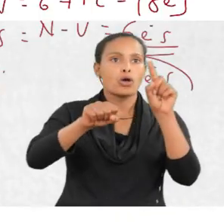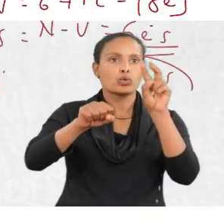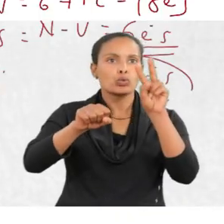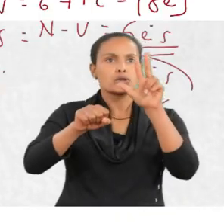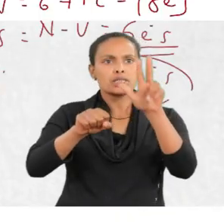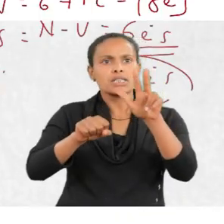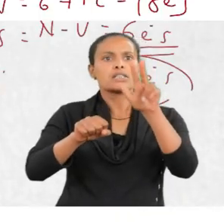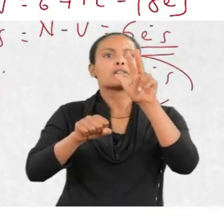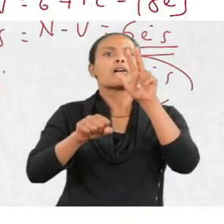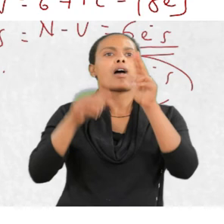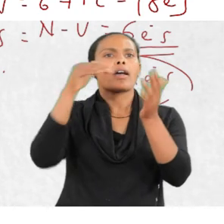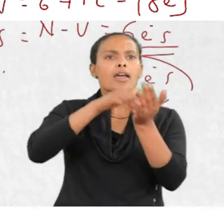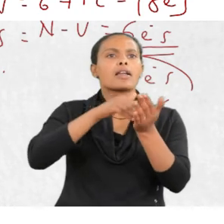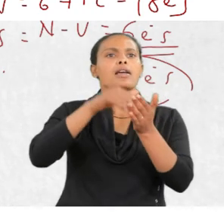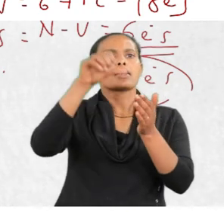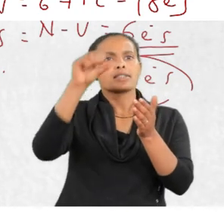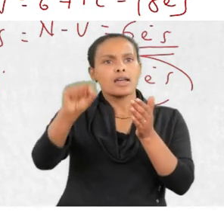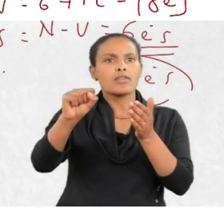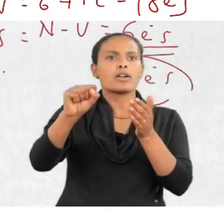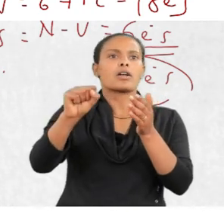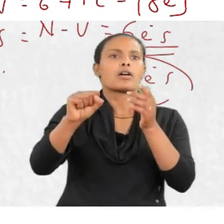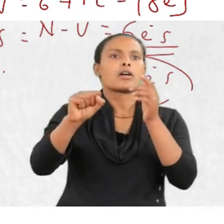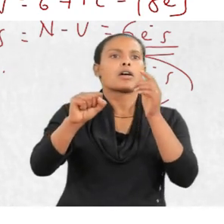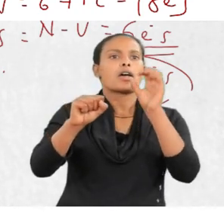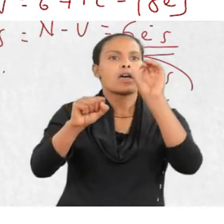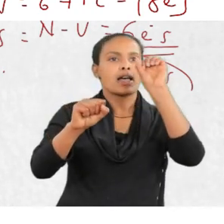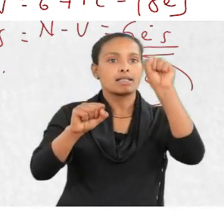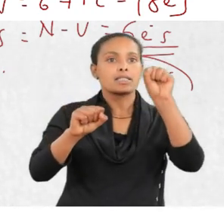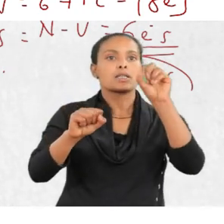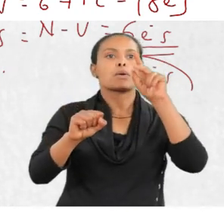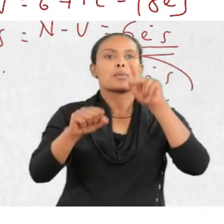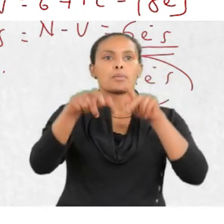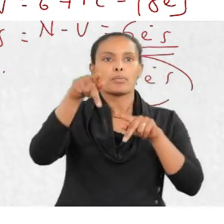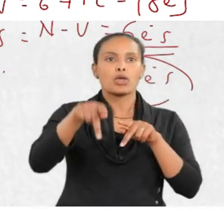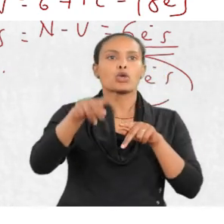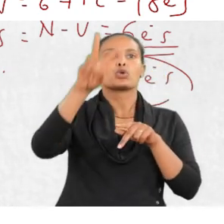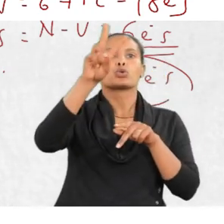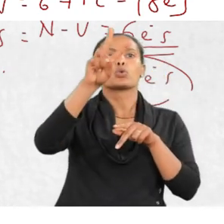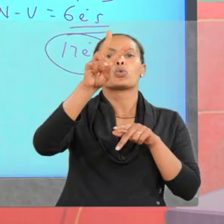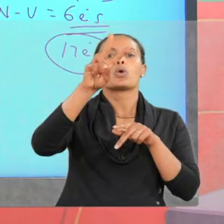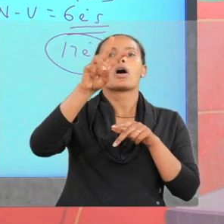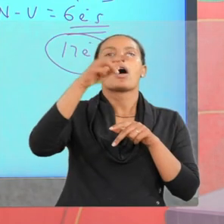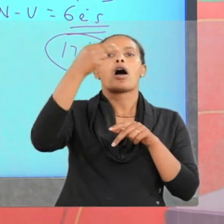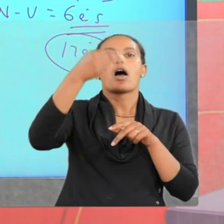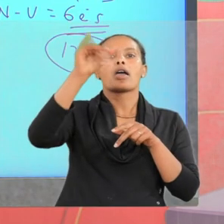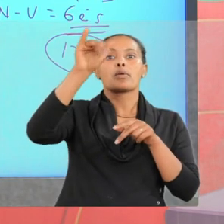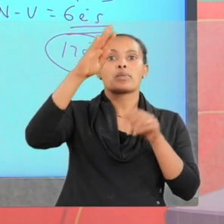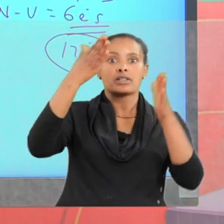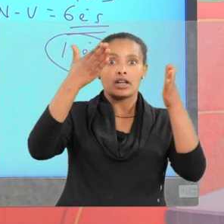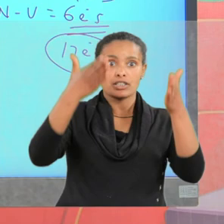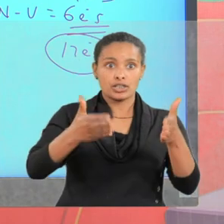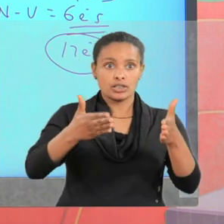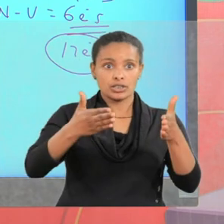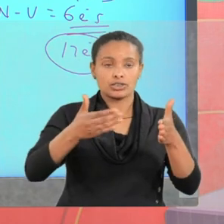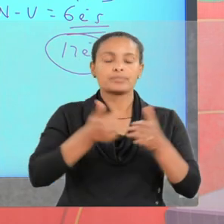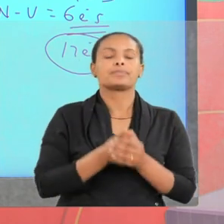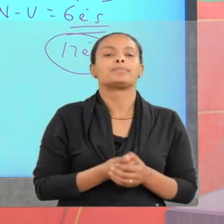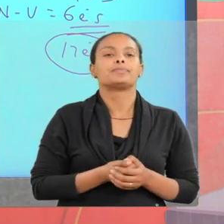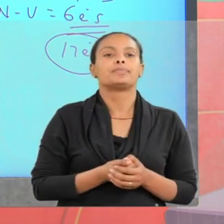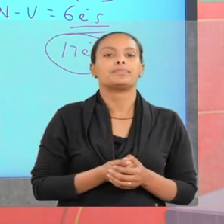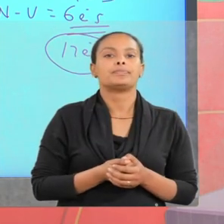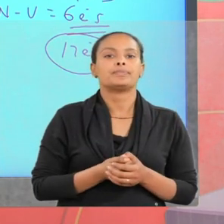3. Again, this sulfur undergo sp2 hybridization. sp2